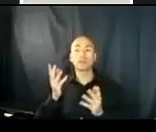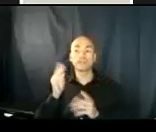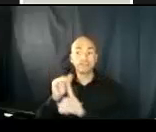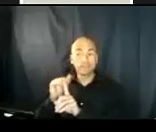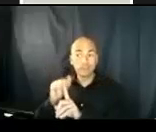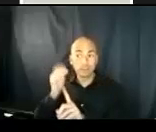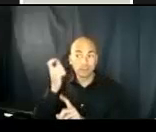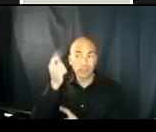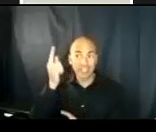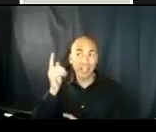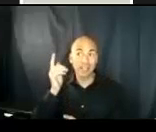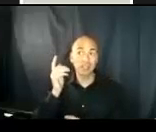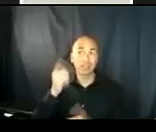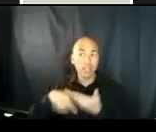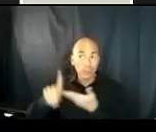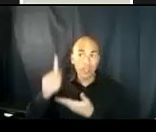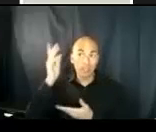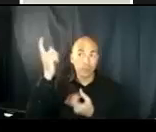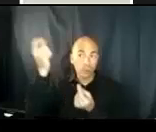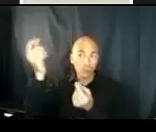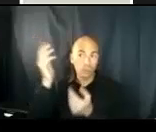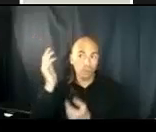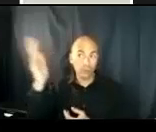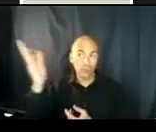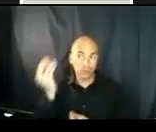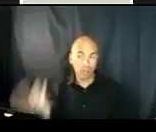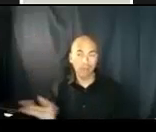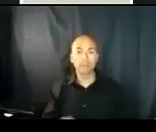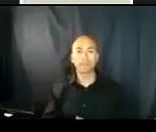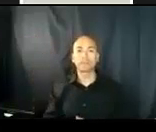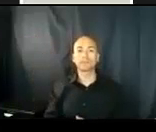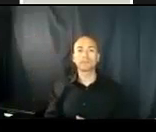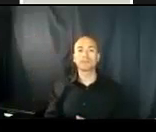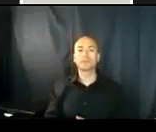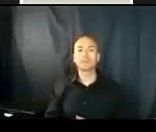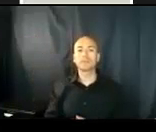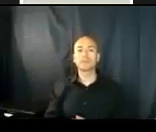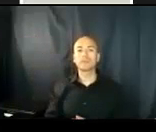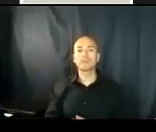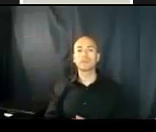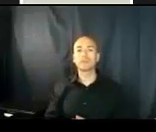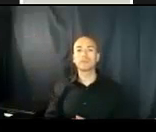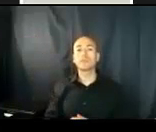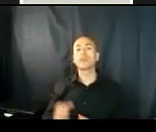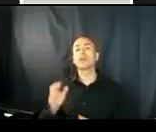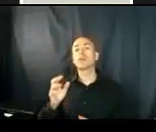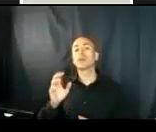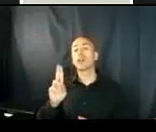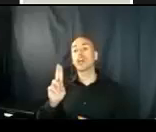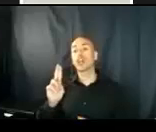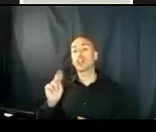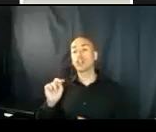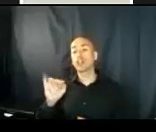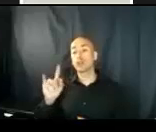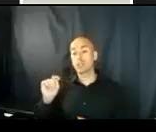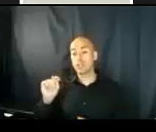is the one that I like a lot. It's at the end of your unit or week, you make sure you tell them, did you